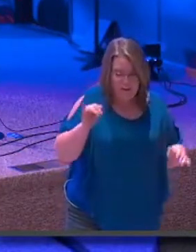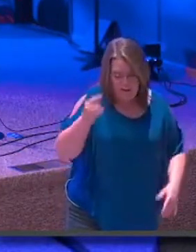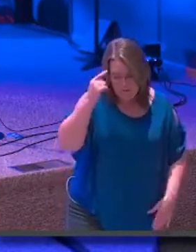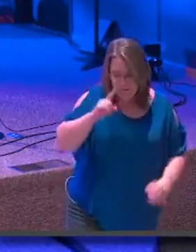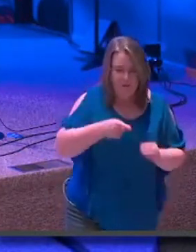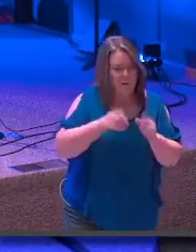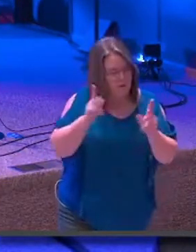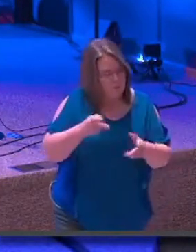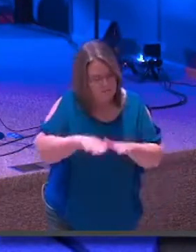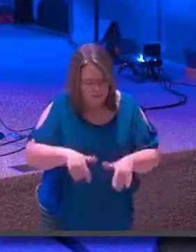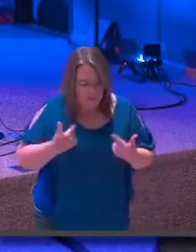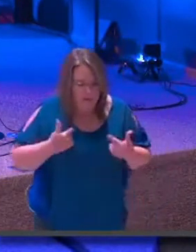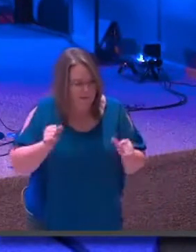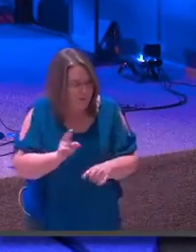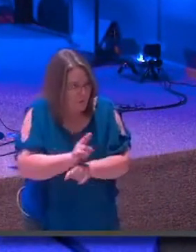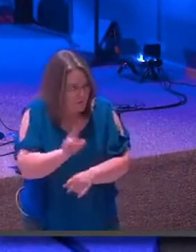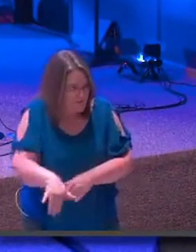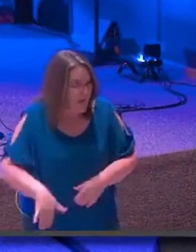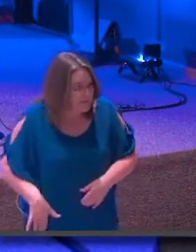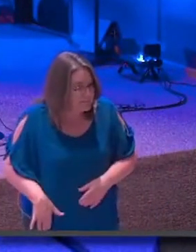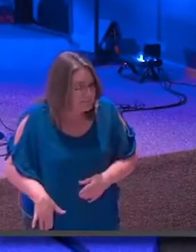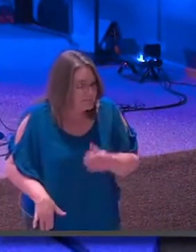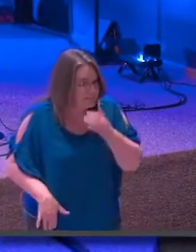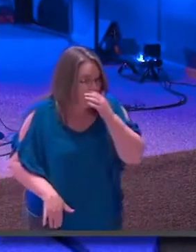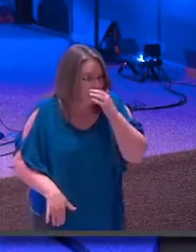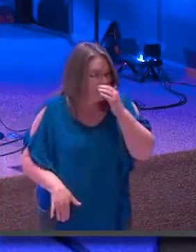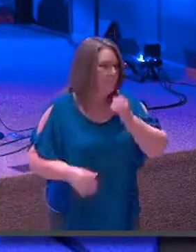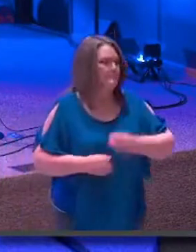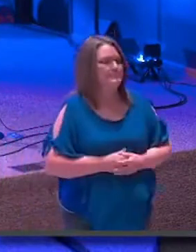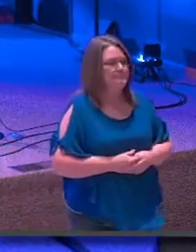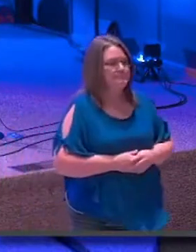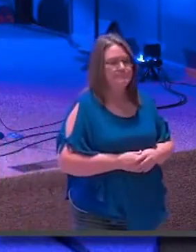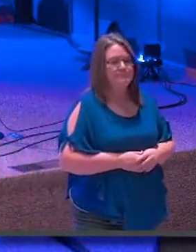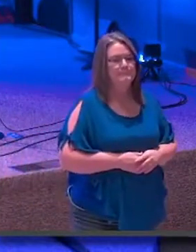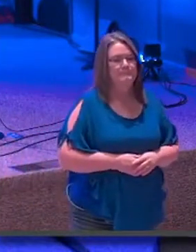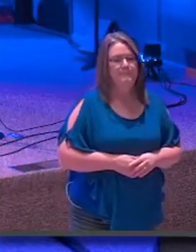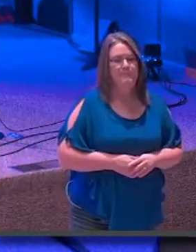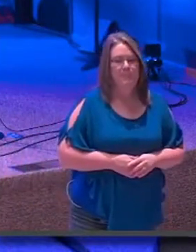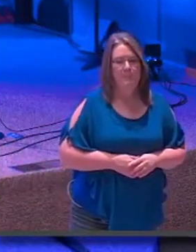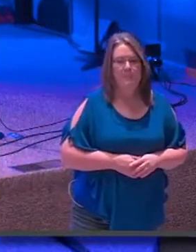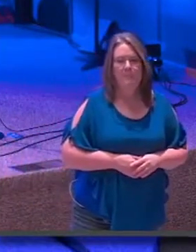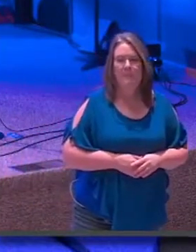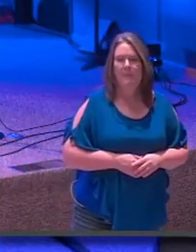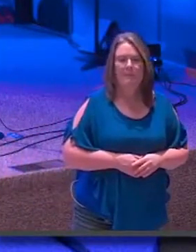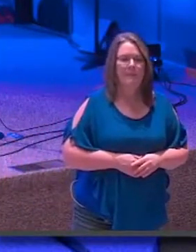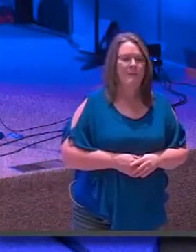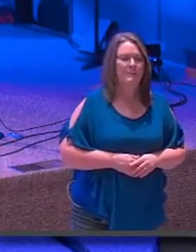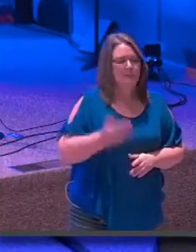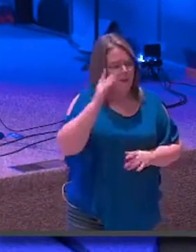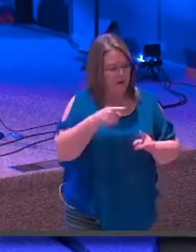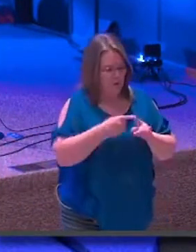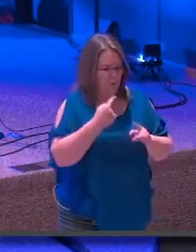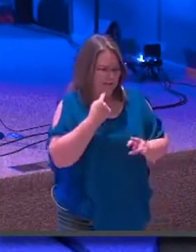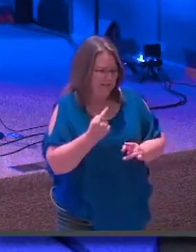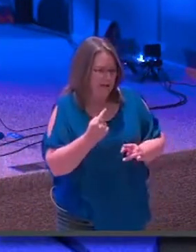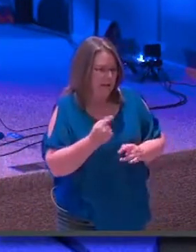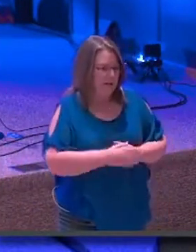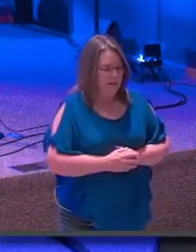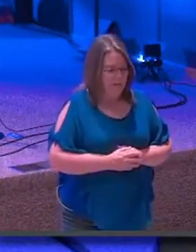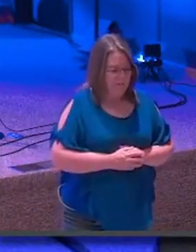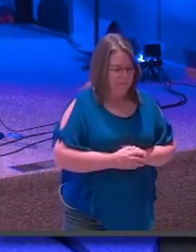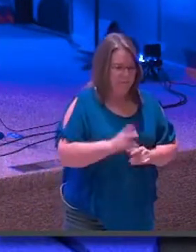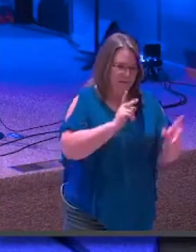in their life that could use that. You know, I know when I tell people